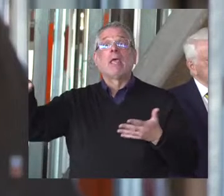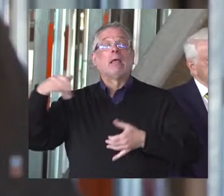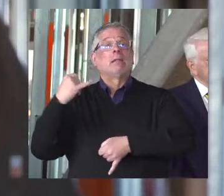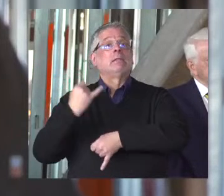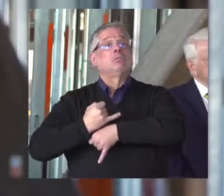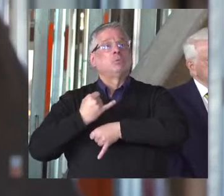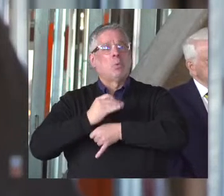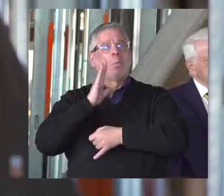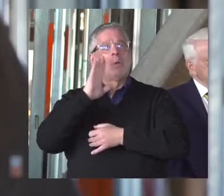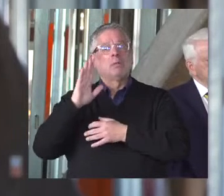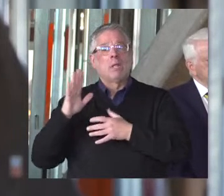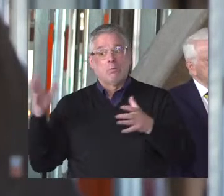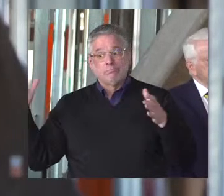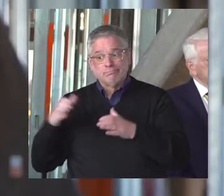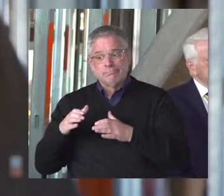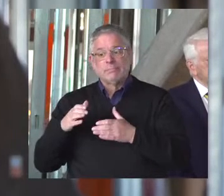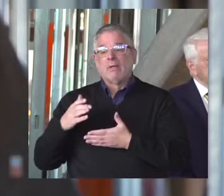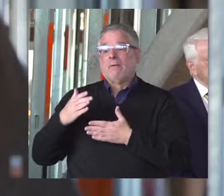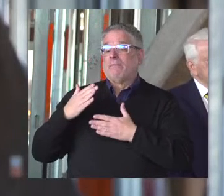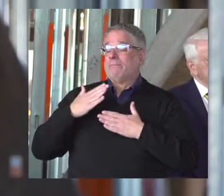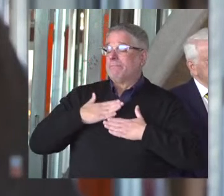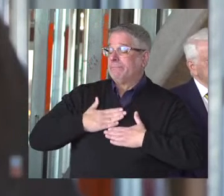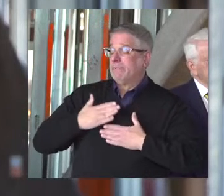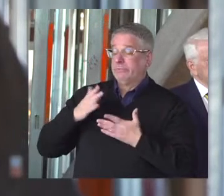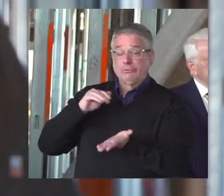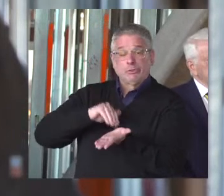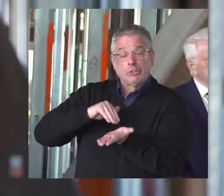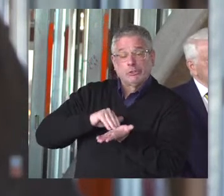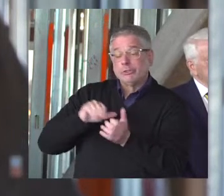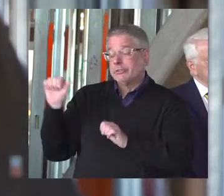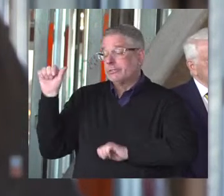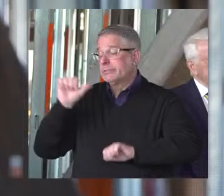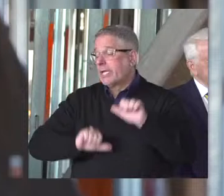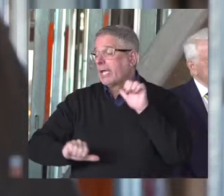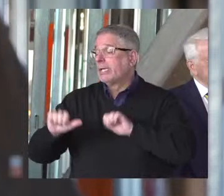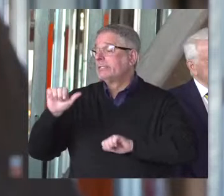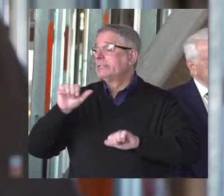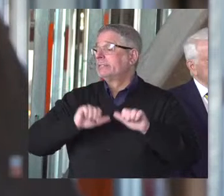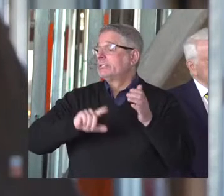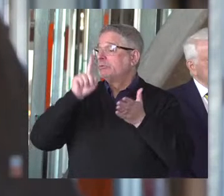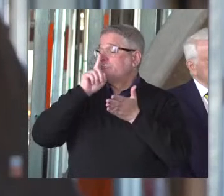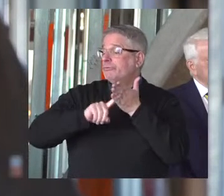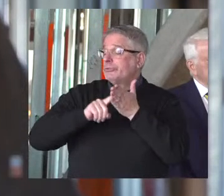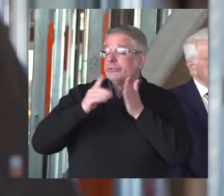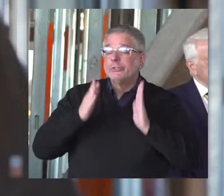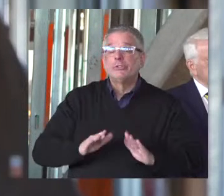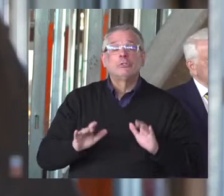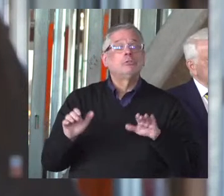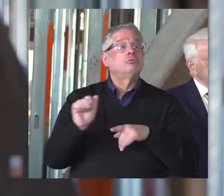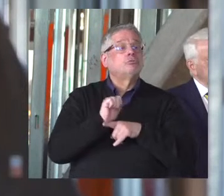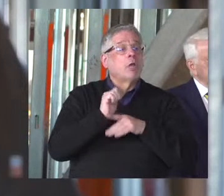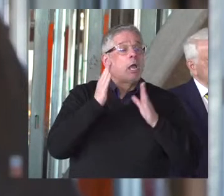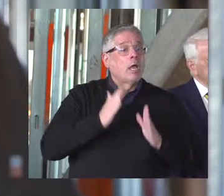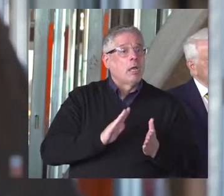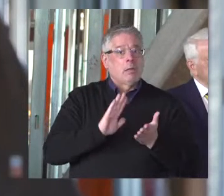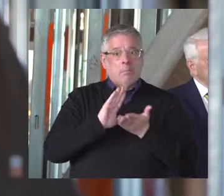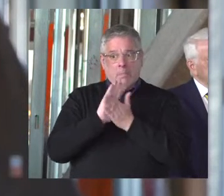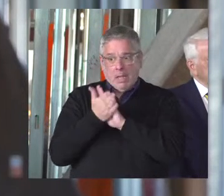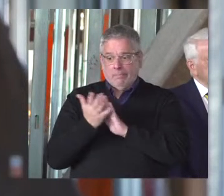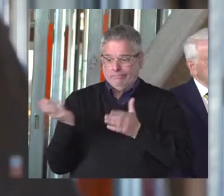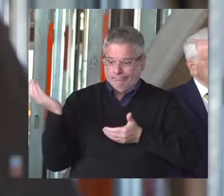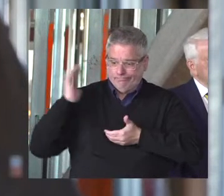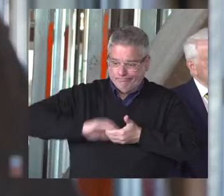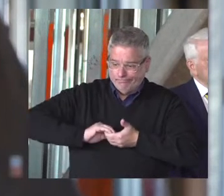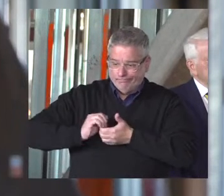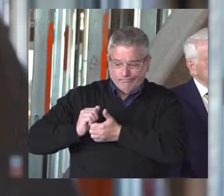together teams of physicians, scientists, researchers, and trainees using the most advanced technologies to collaboratively